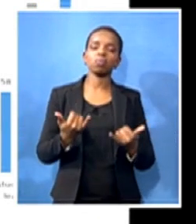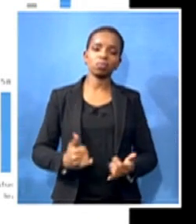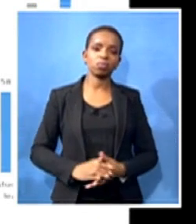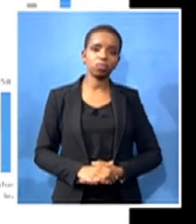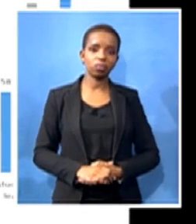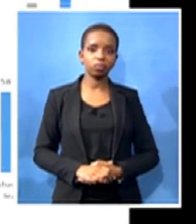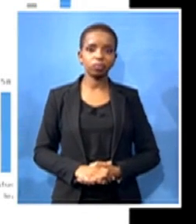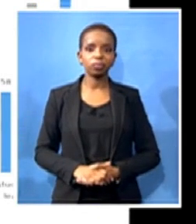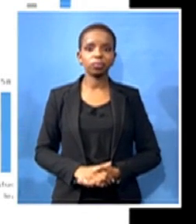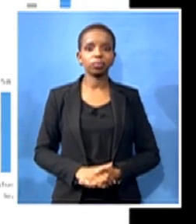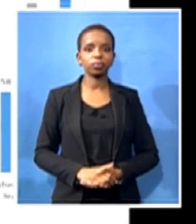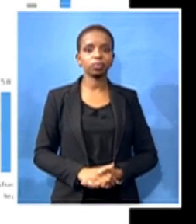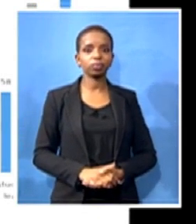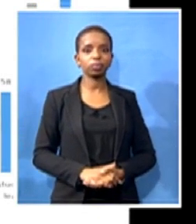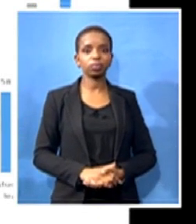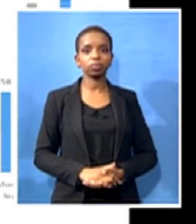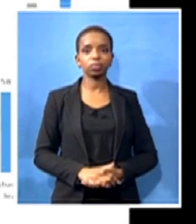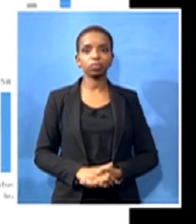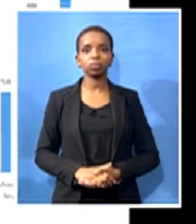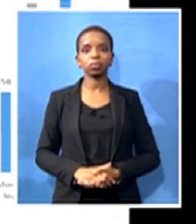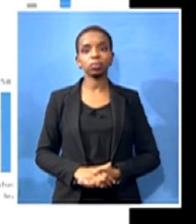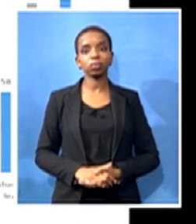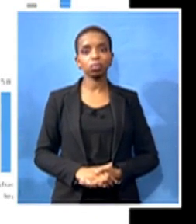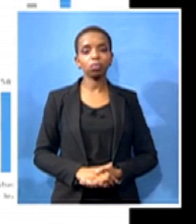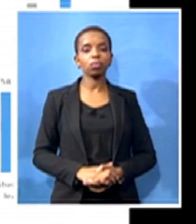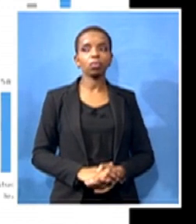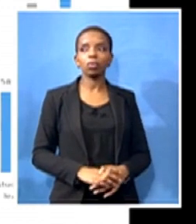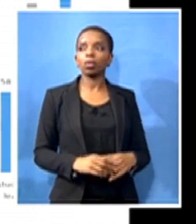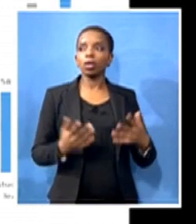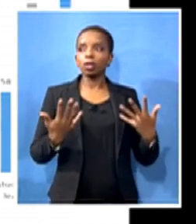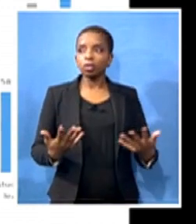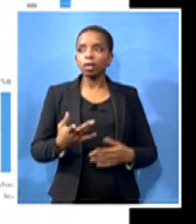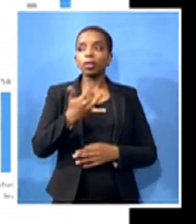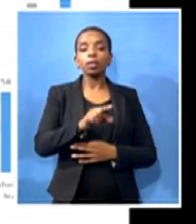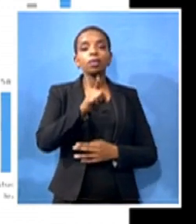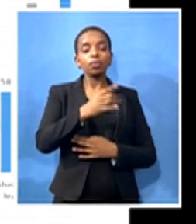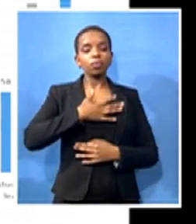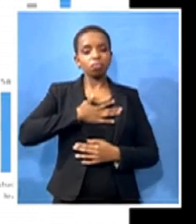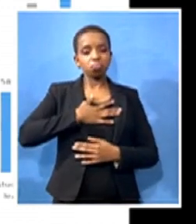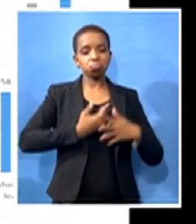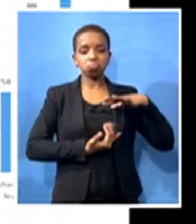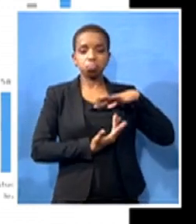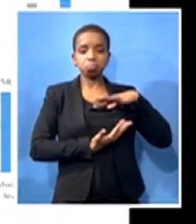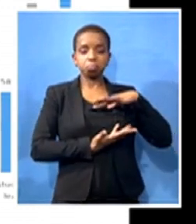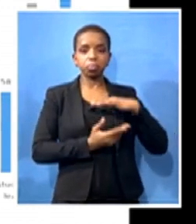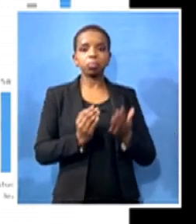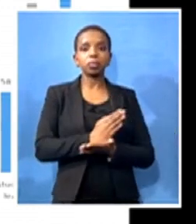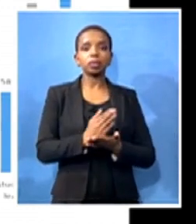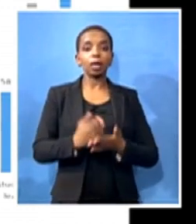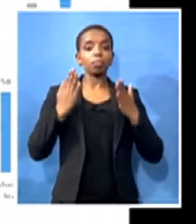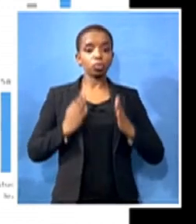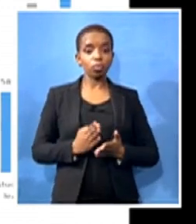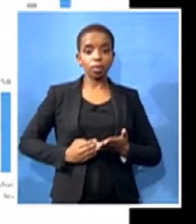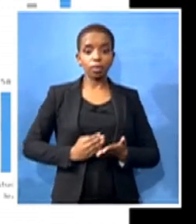So if you correlate willingness to sacrifice some human rights with socio-demographic variables, I think you come up